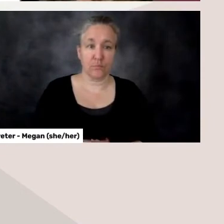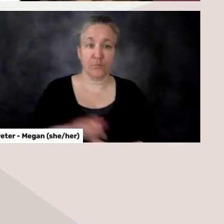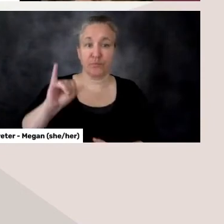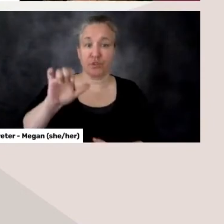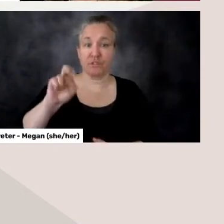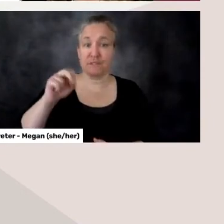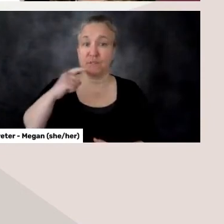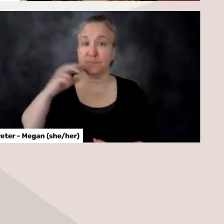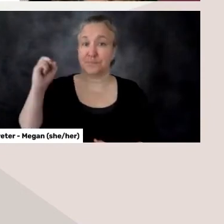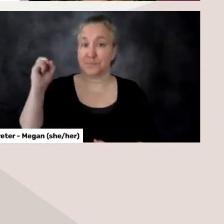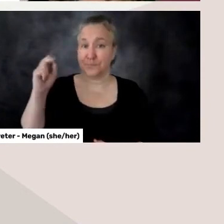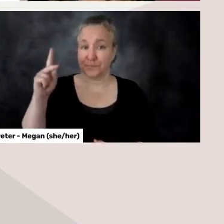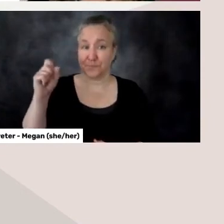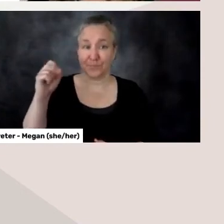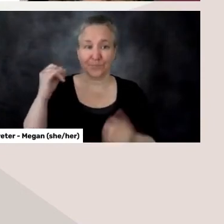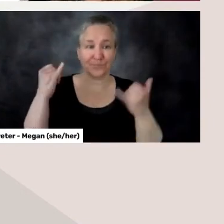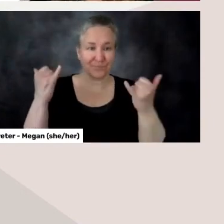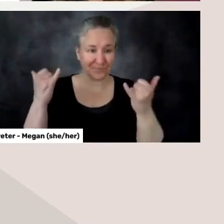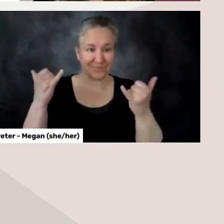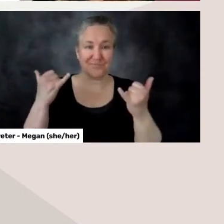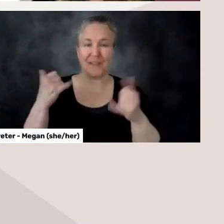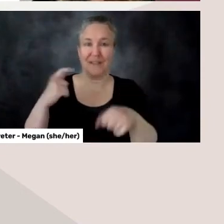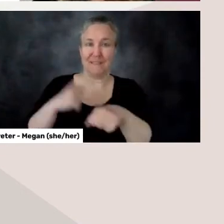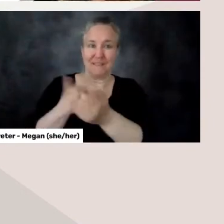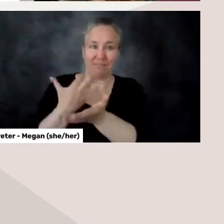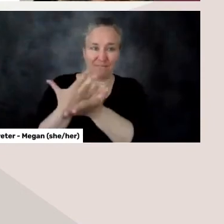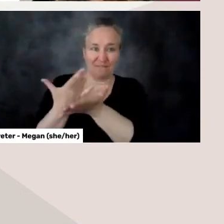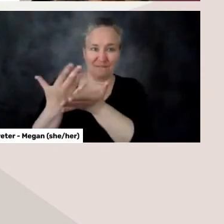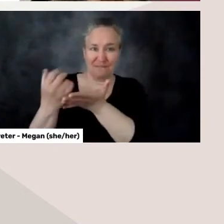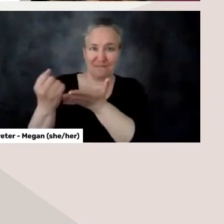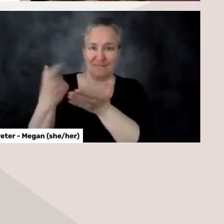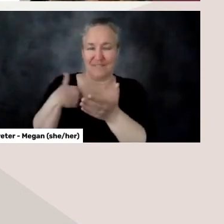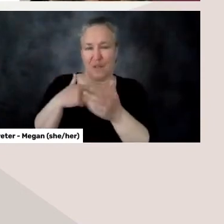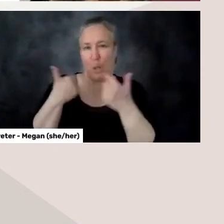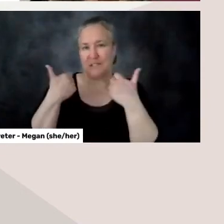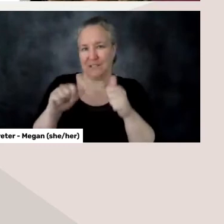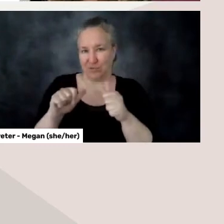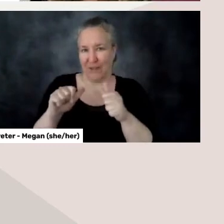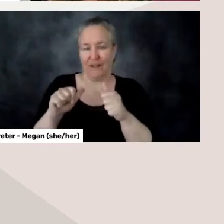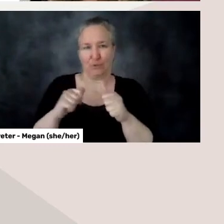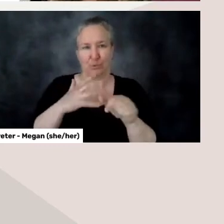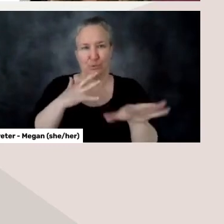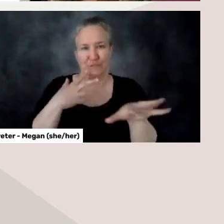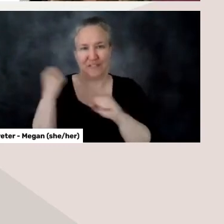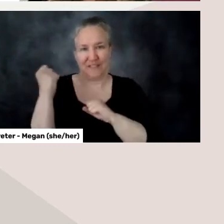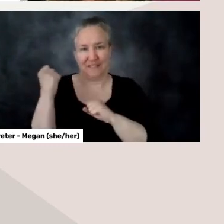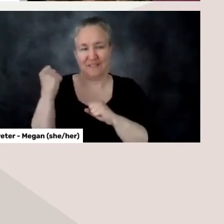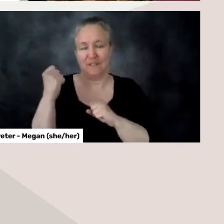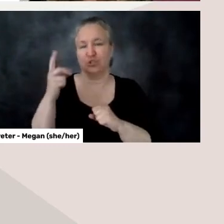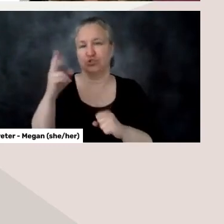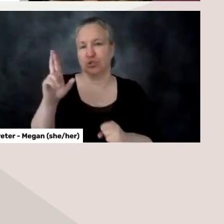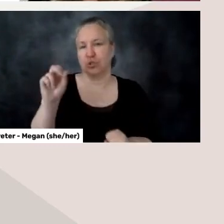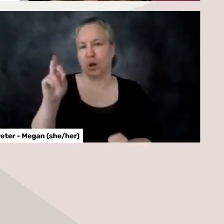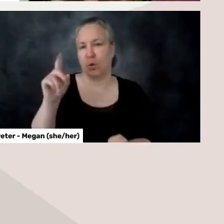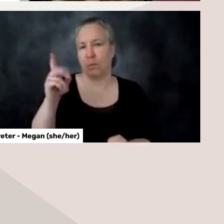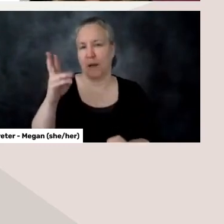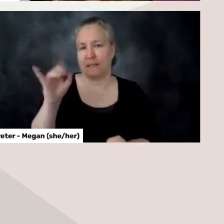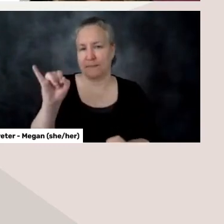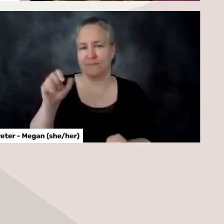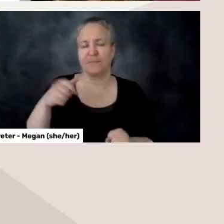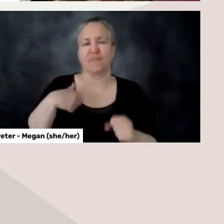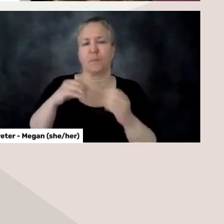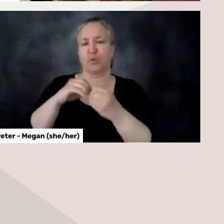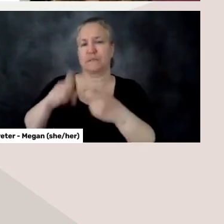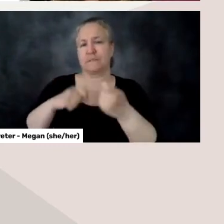Okay, so we're starting to run out of time, so I'm just going to try to keep talking fast. So Dr. Kaklamani, this is a more